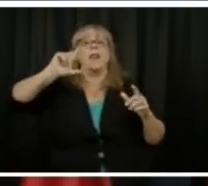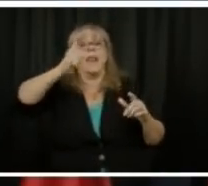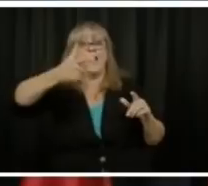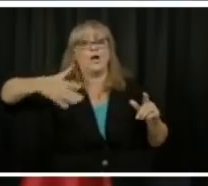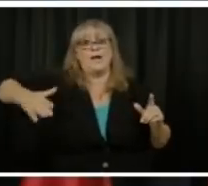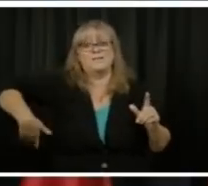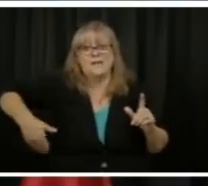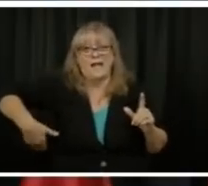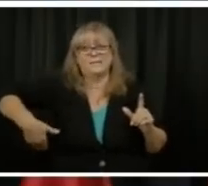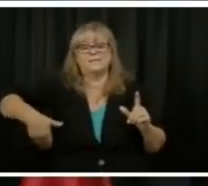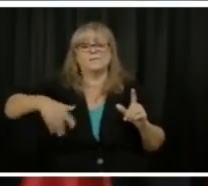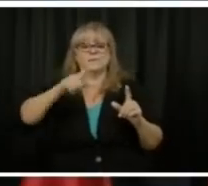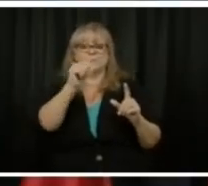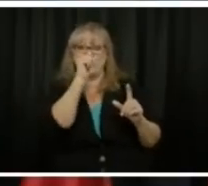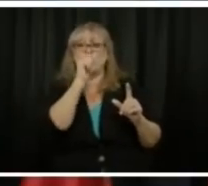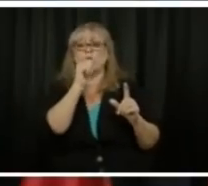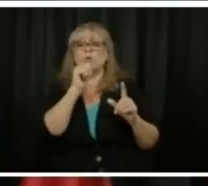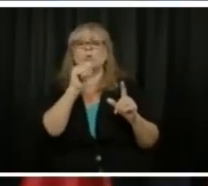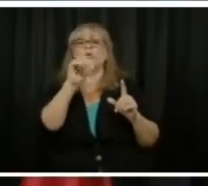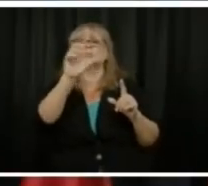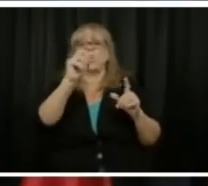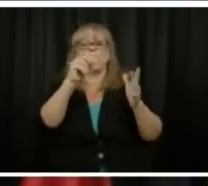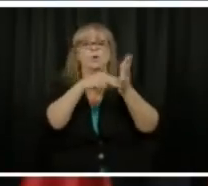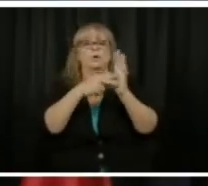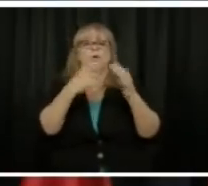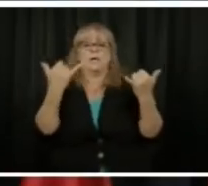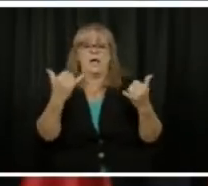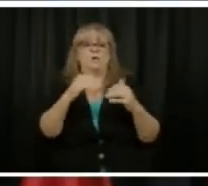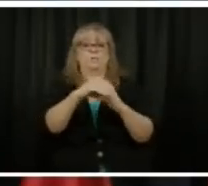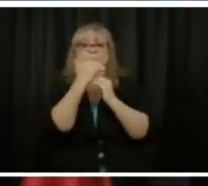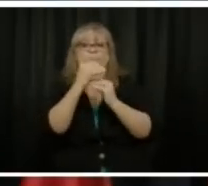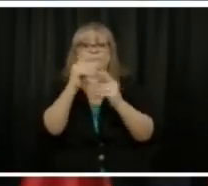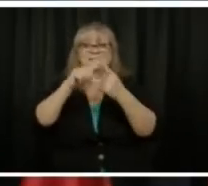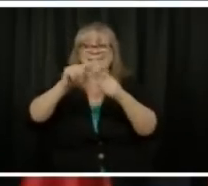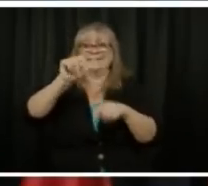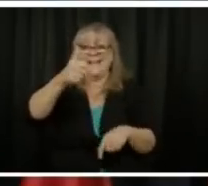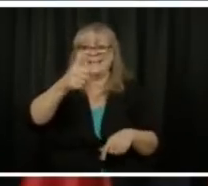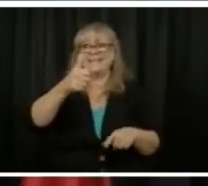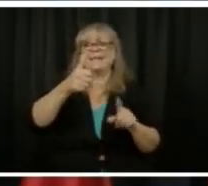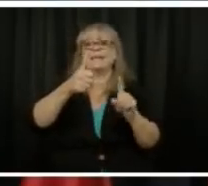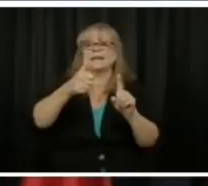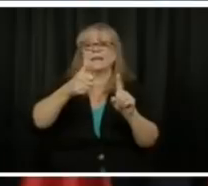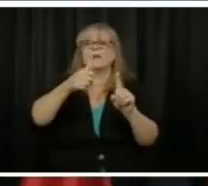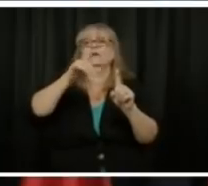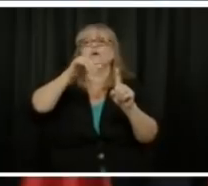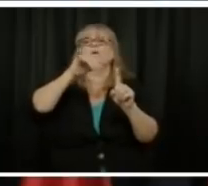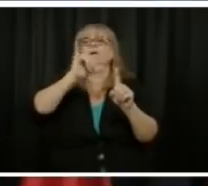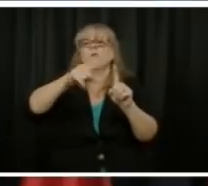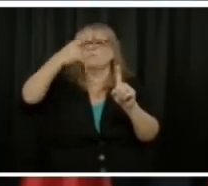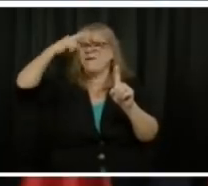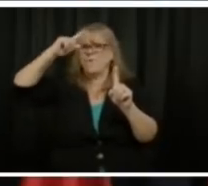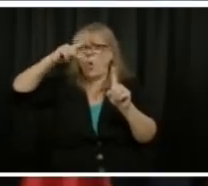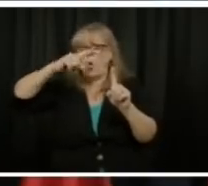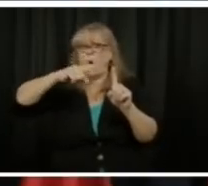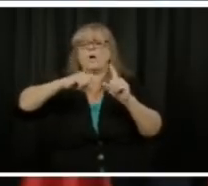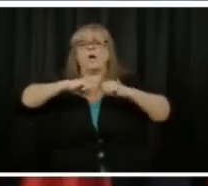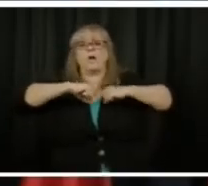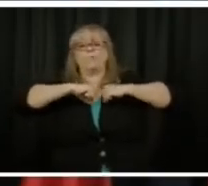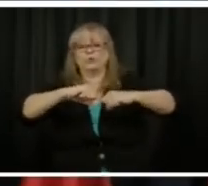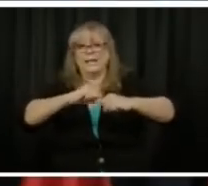10 is not a statement about the value of nightlife. It is an important part of our culture, an important part of our economy. It is simply a short-term public